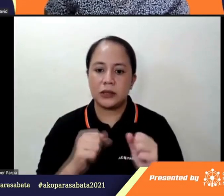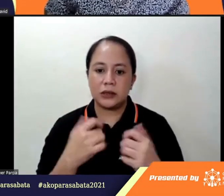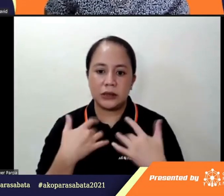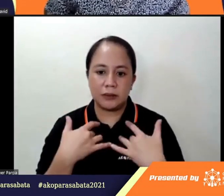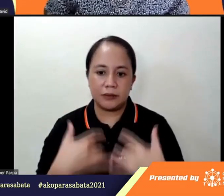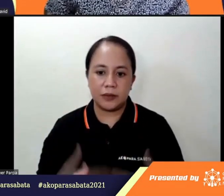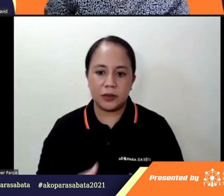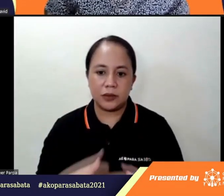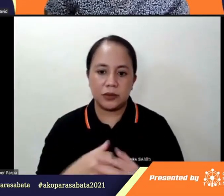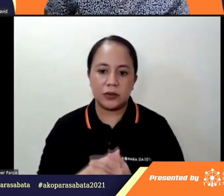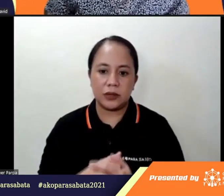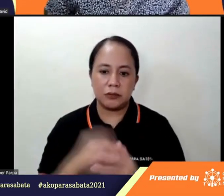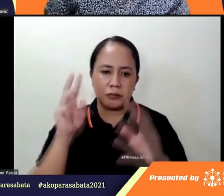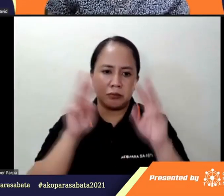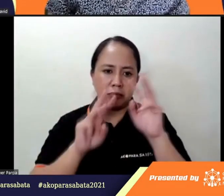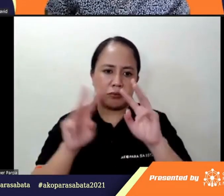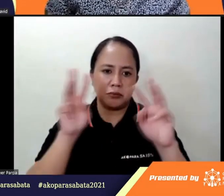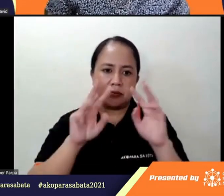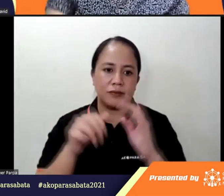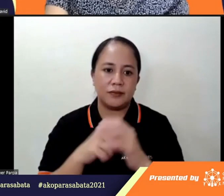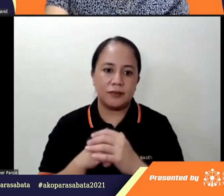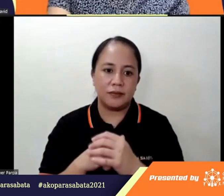and anxiety.